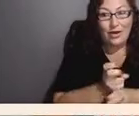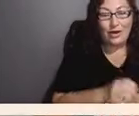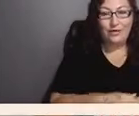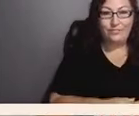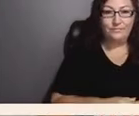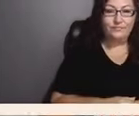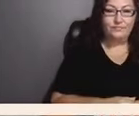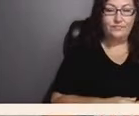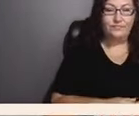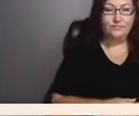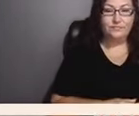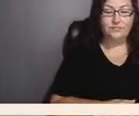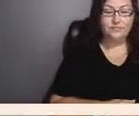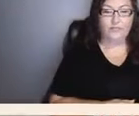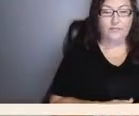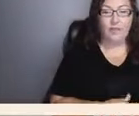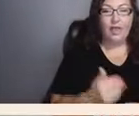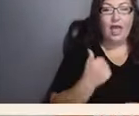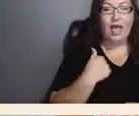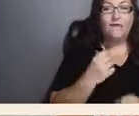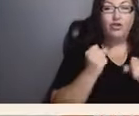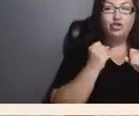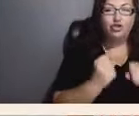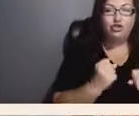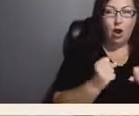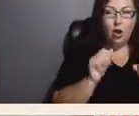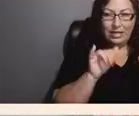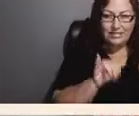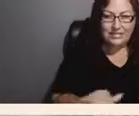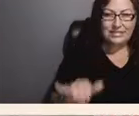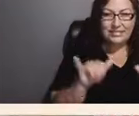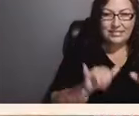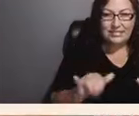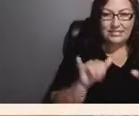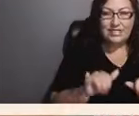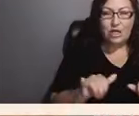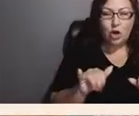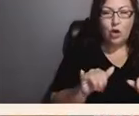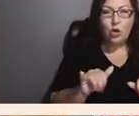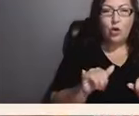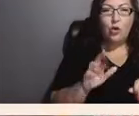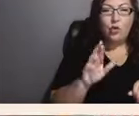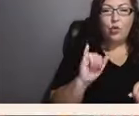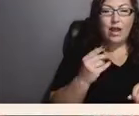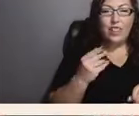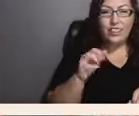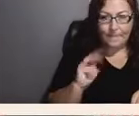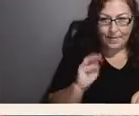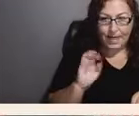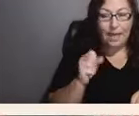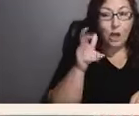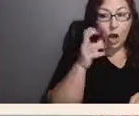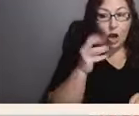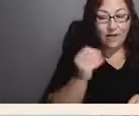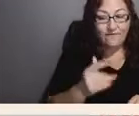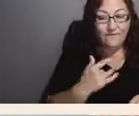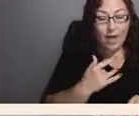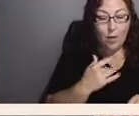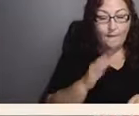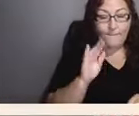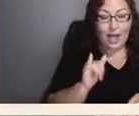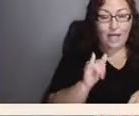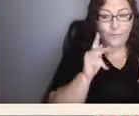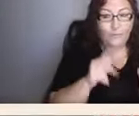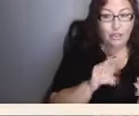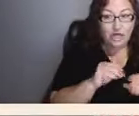Having a strong, consistent rhythm that can be heard and felt by the individuals in a group is one of the